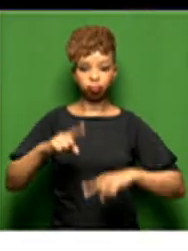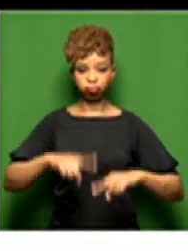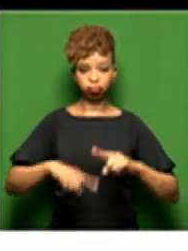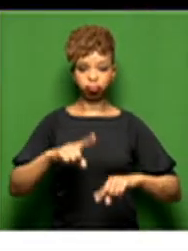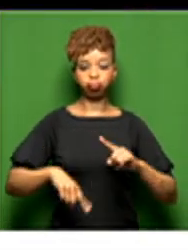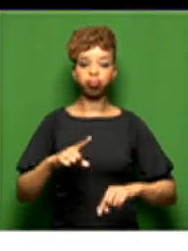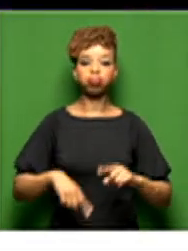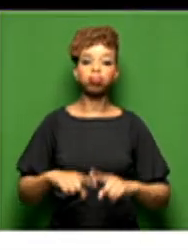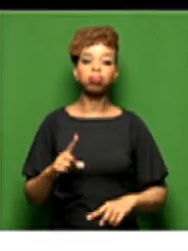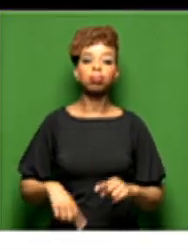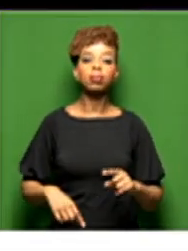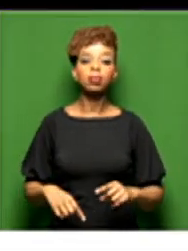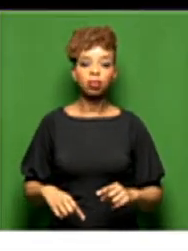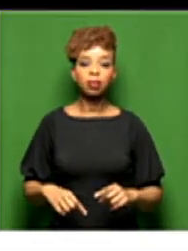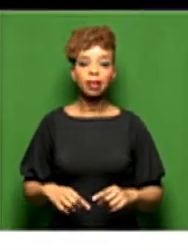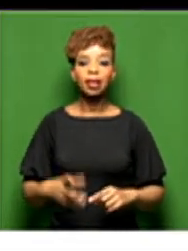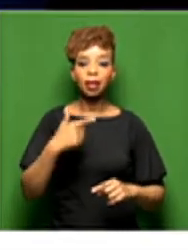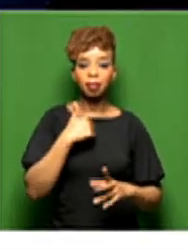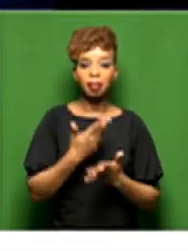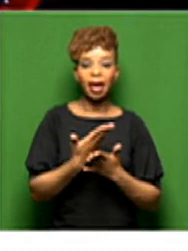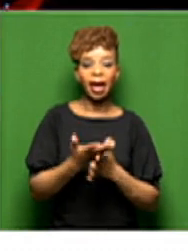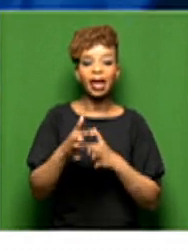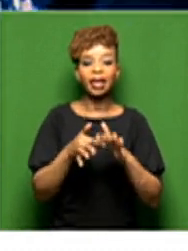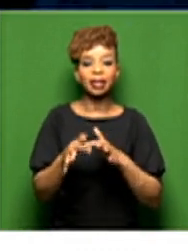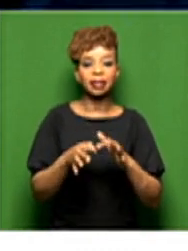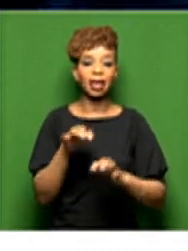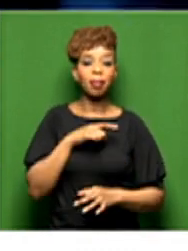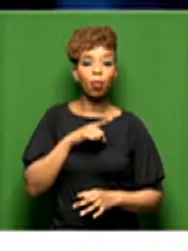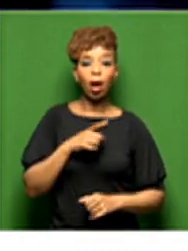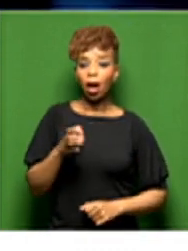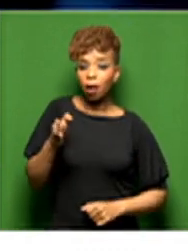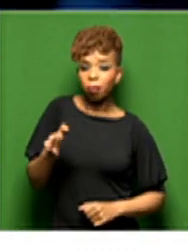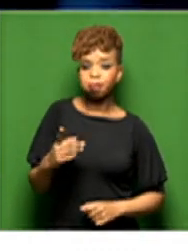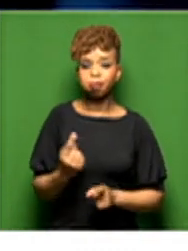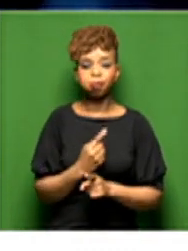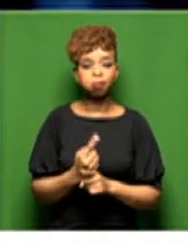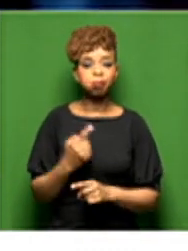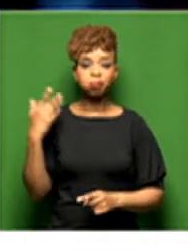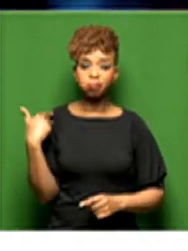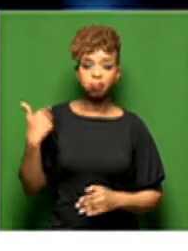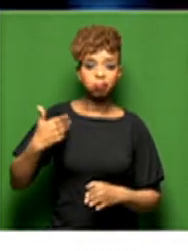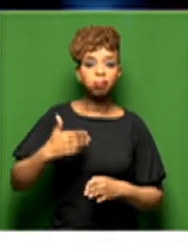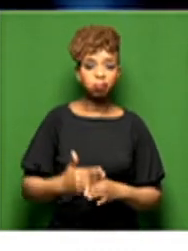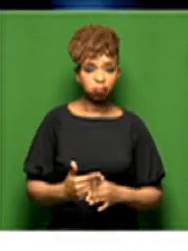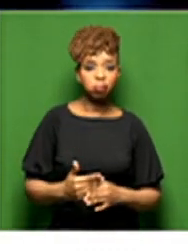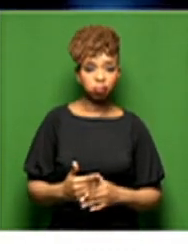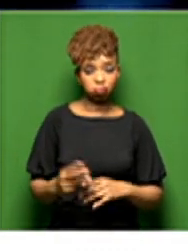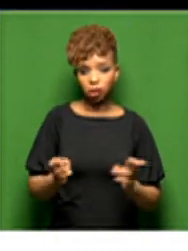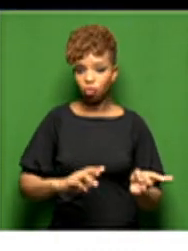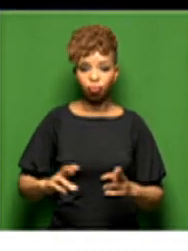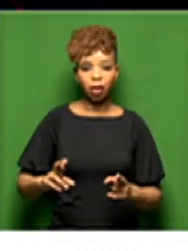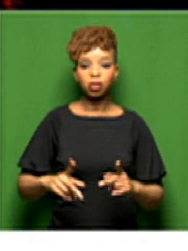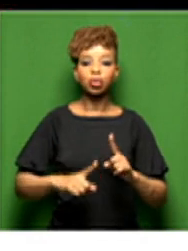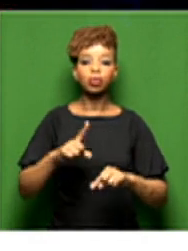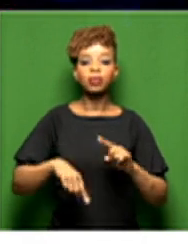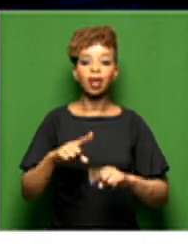I can describe her as like she's been in this game and she's always ready to fight because she's been